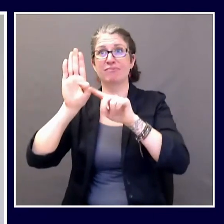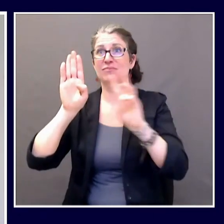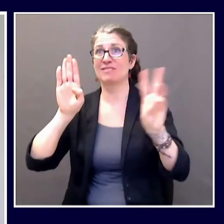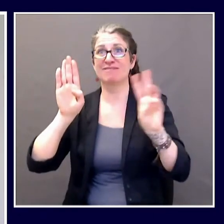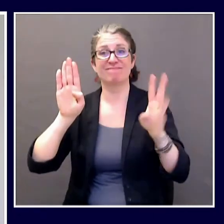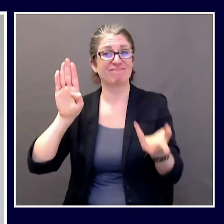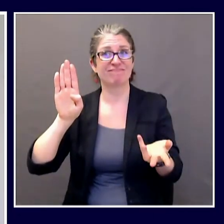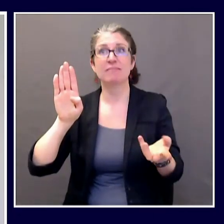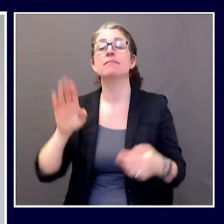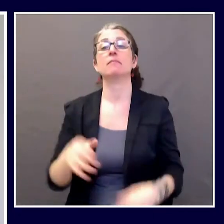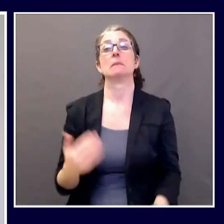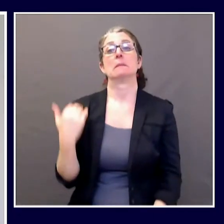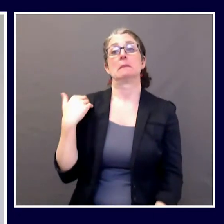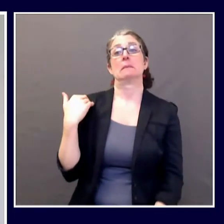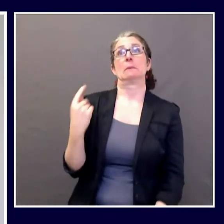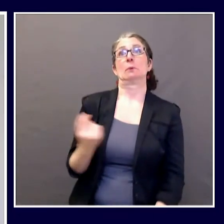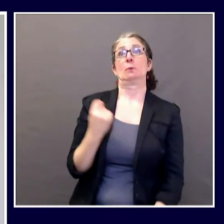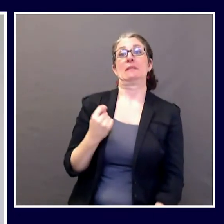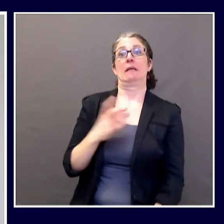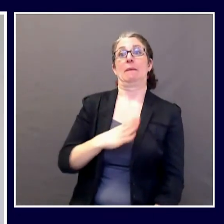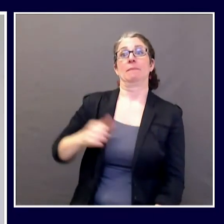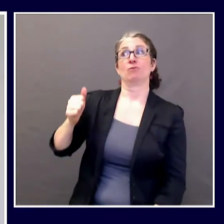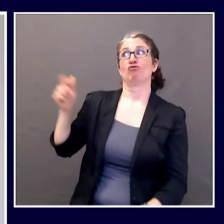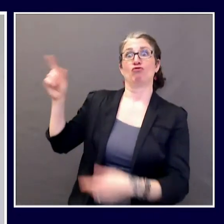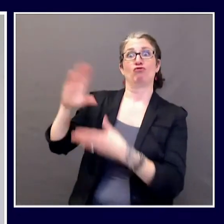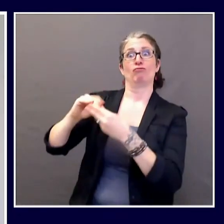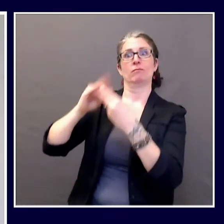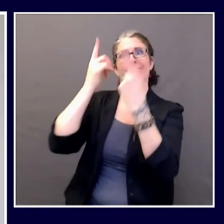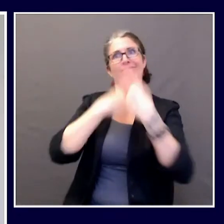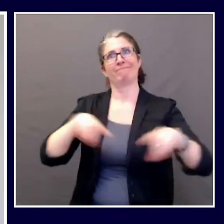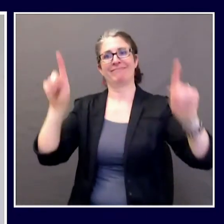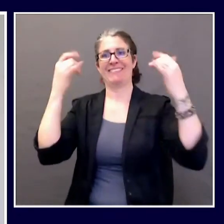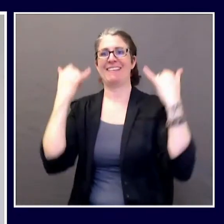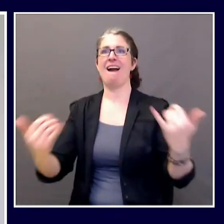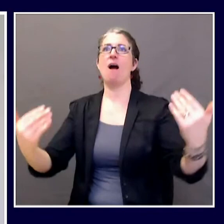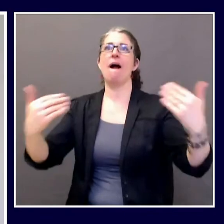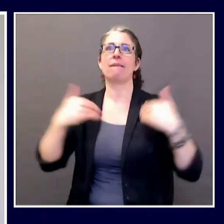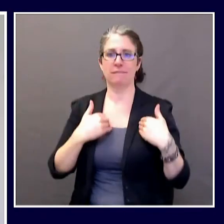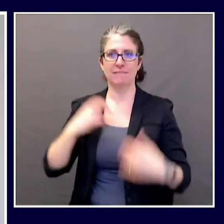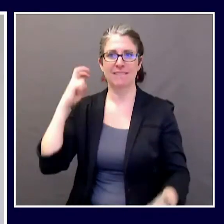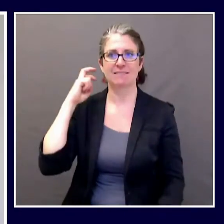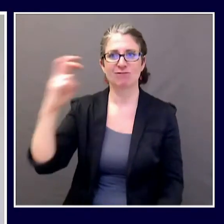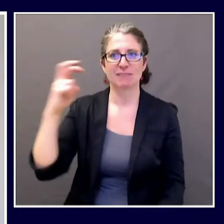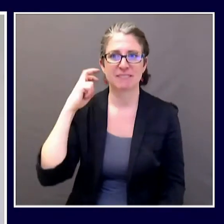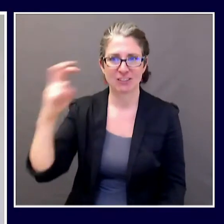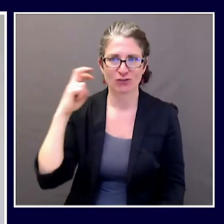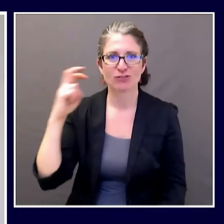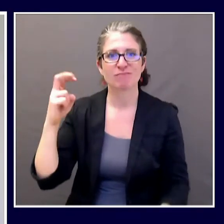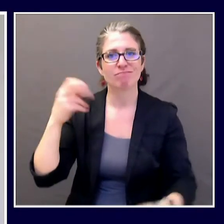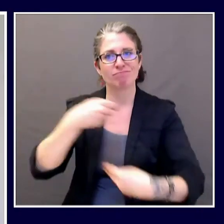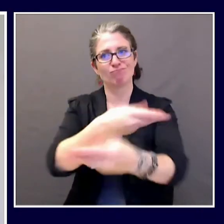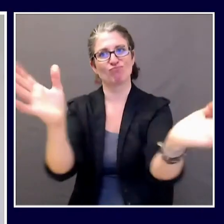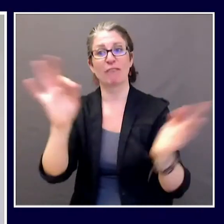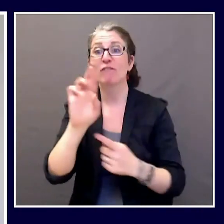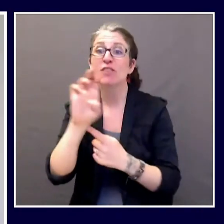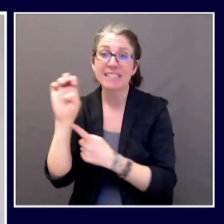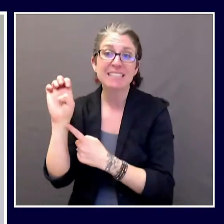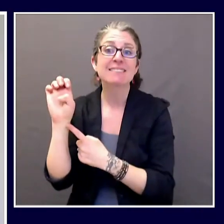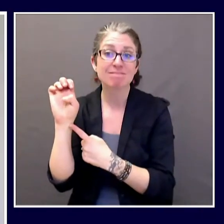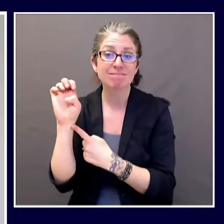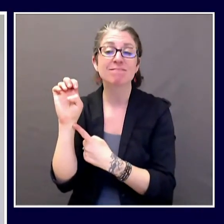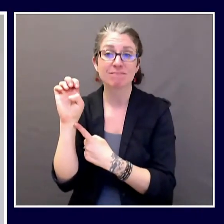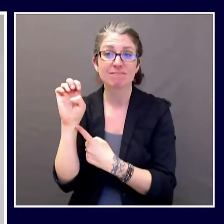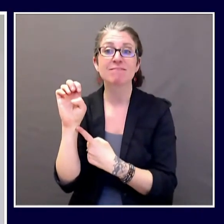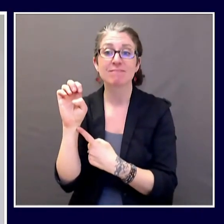need a ride to a vaccination site can access one. Transportation, we know, is a challenge, not just with vaccination, but access to so many other